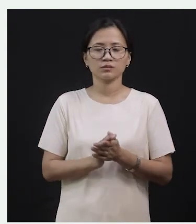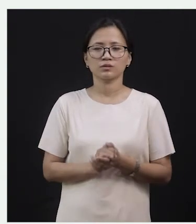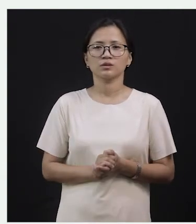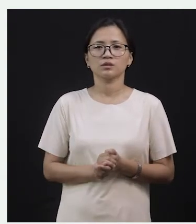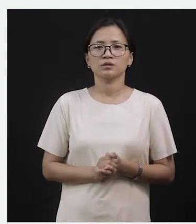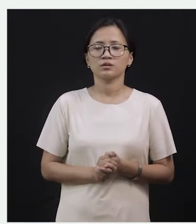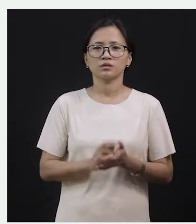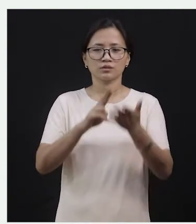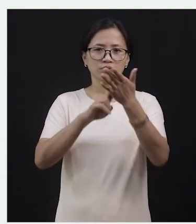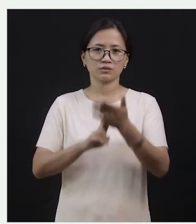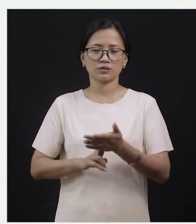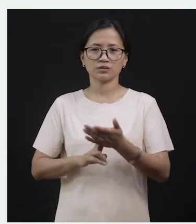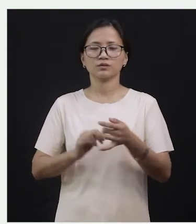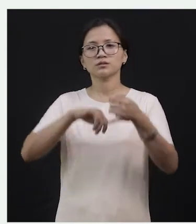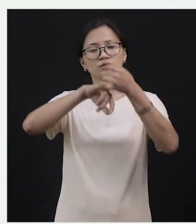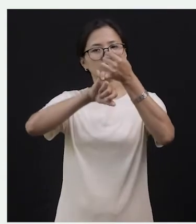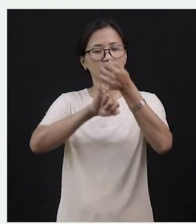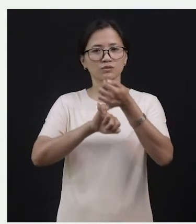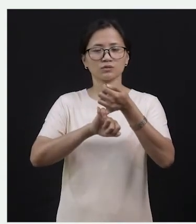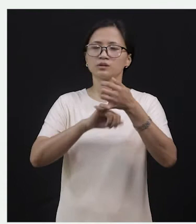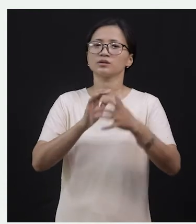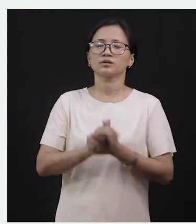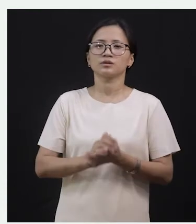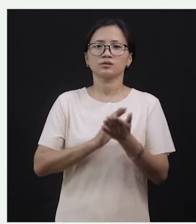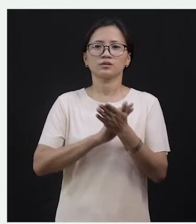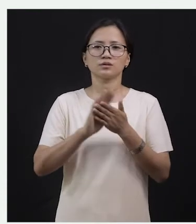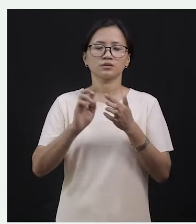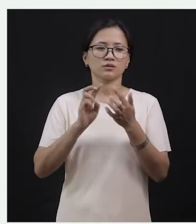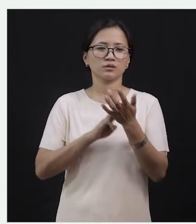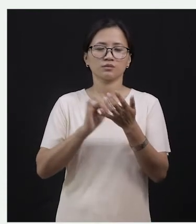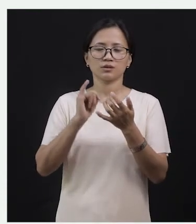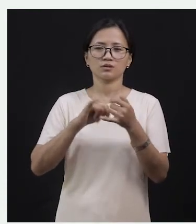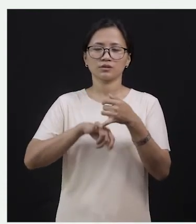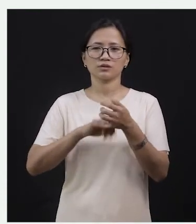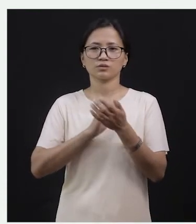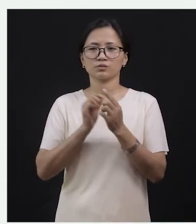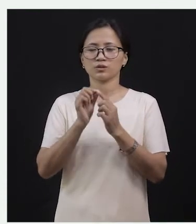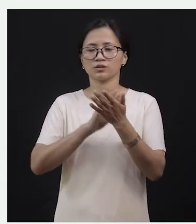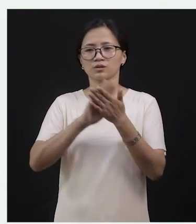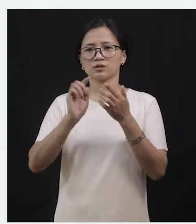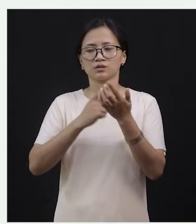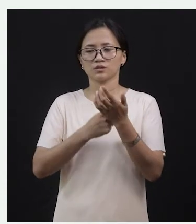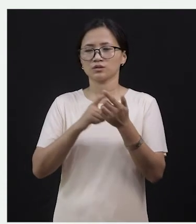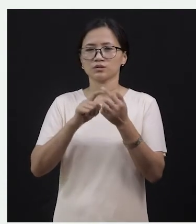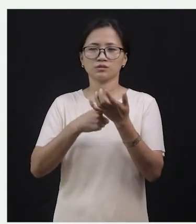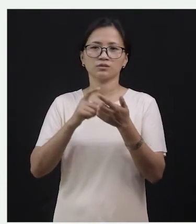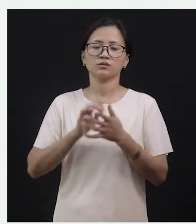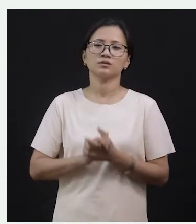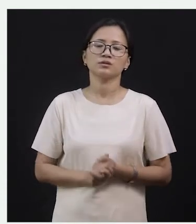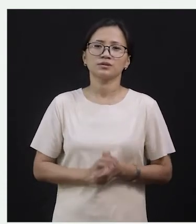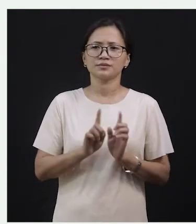between the northern hemisphere and the southern hemisphere. Now it is said that the countries which